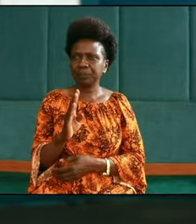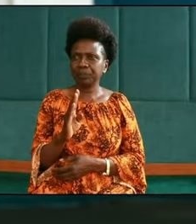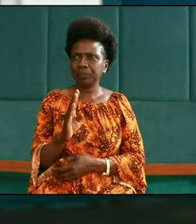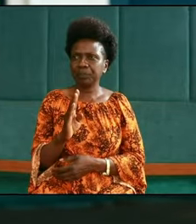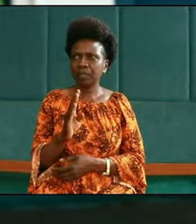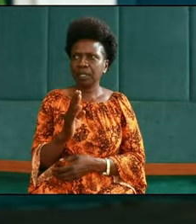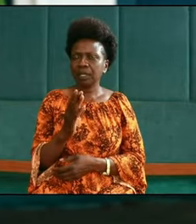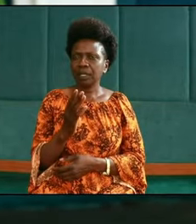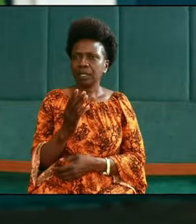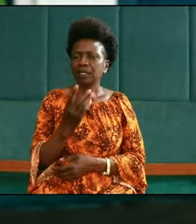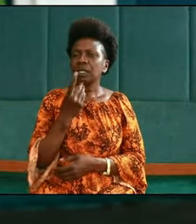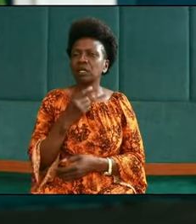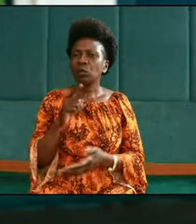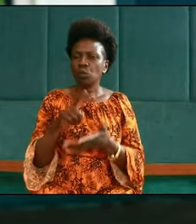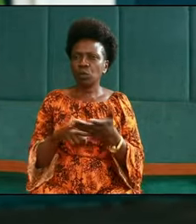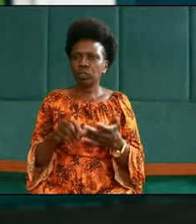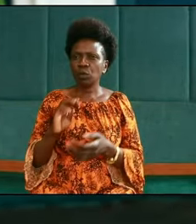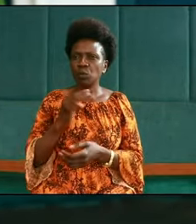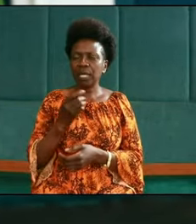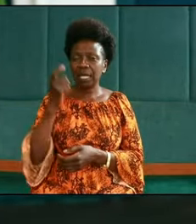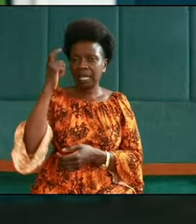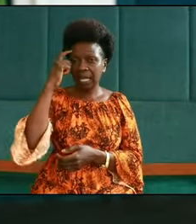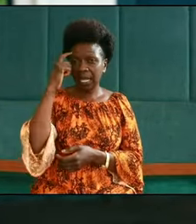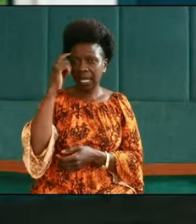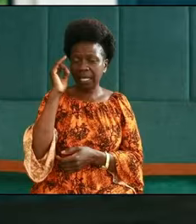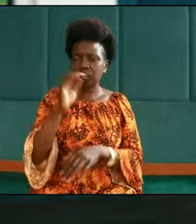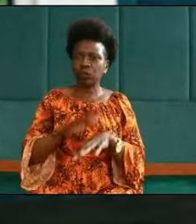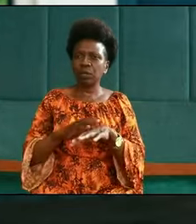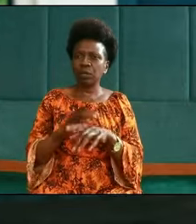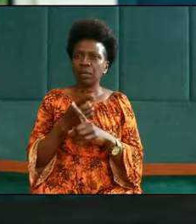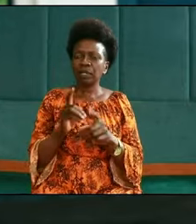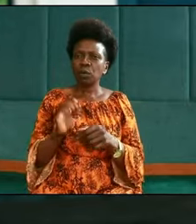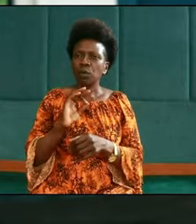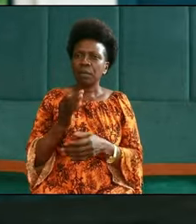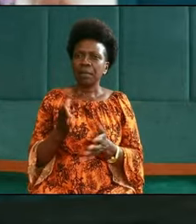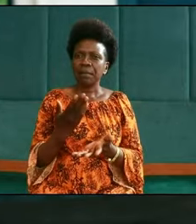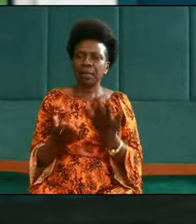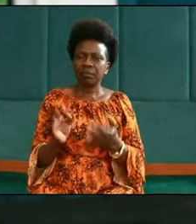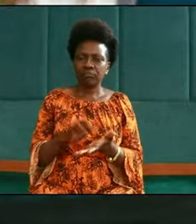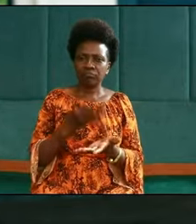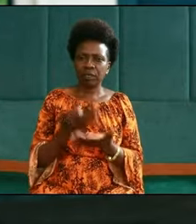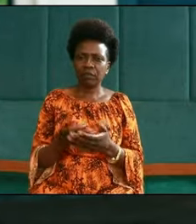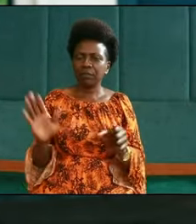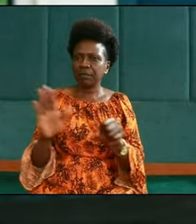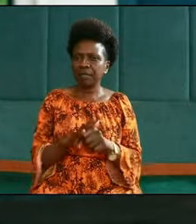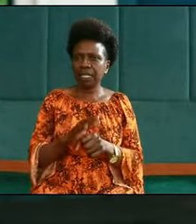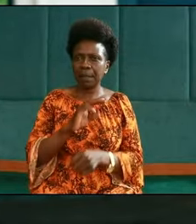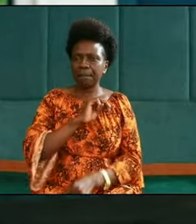what we think is right, but we may be failing to fulfill the